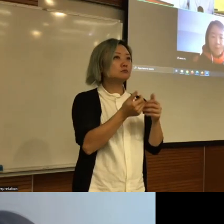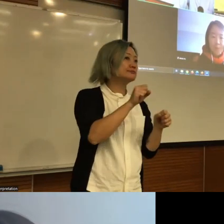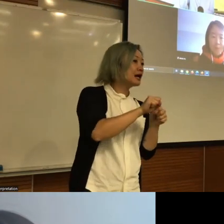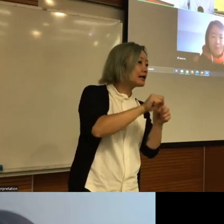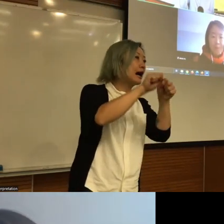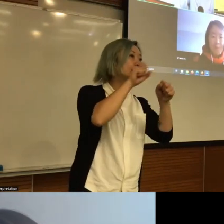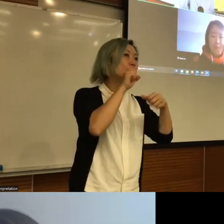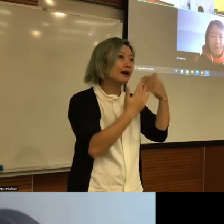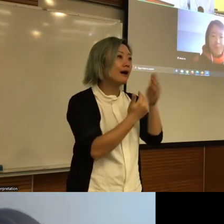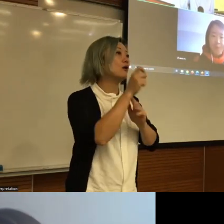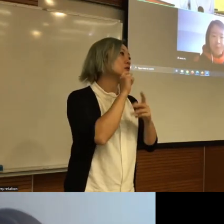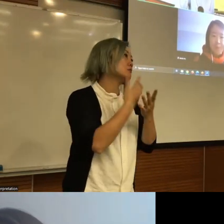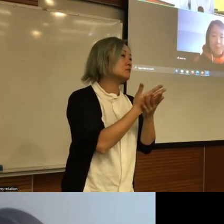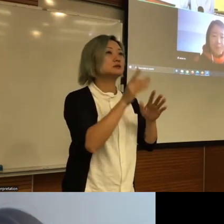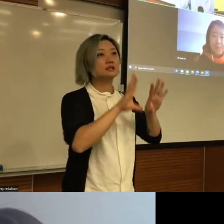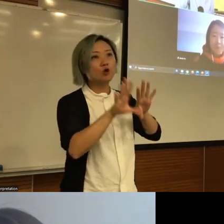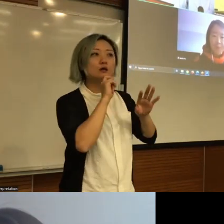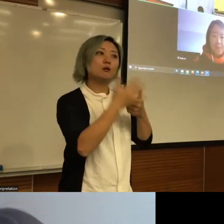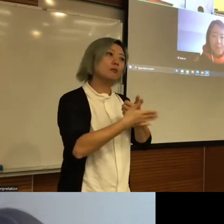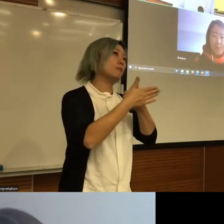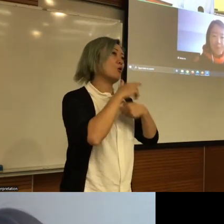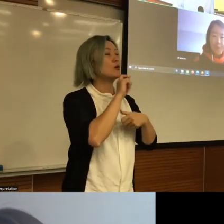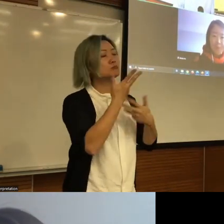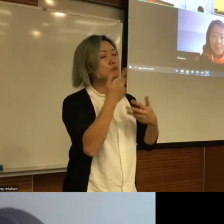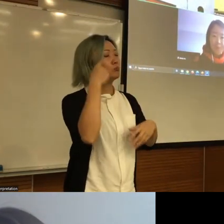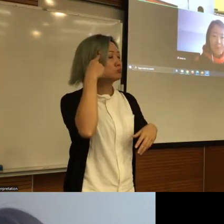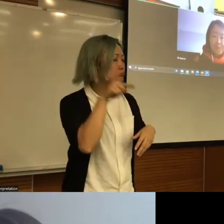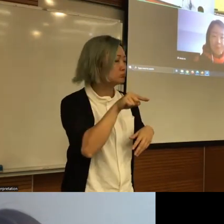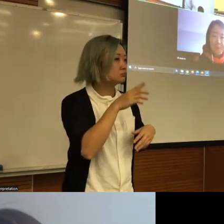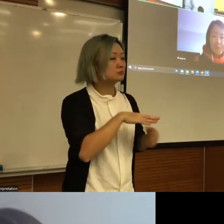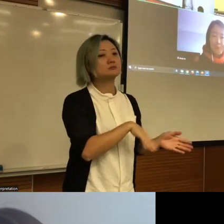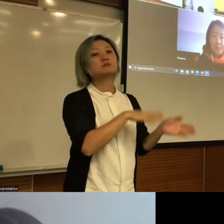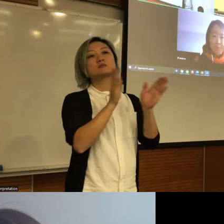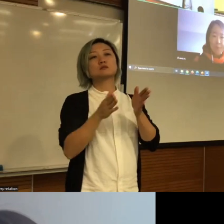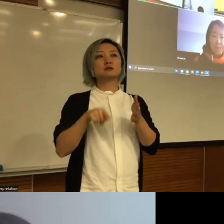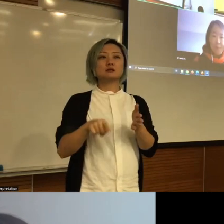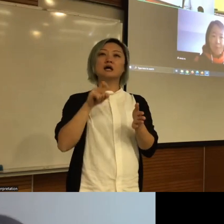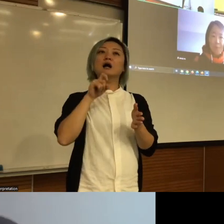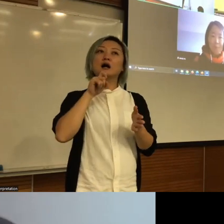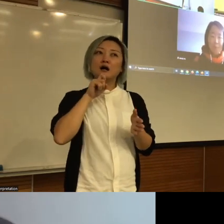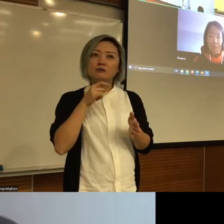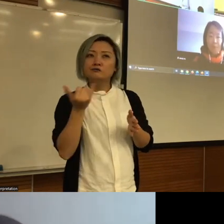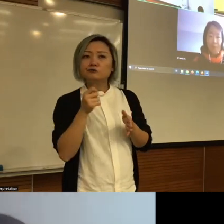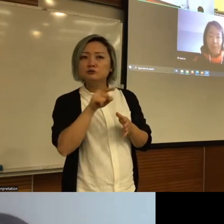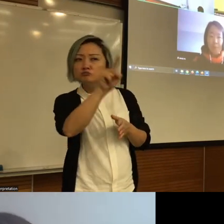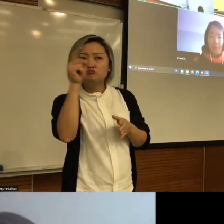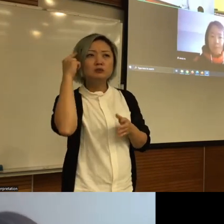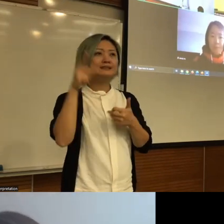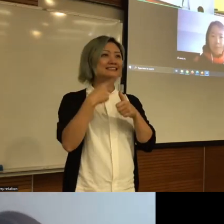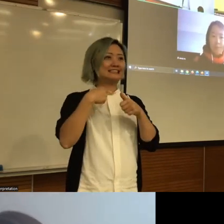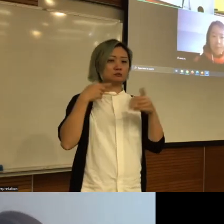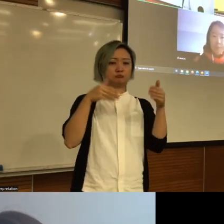in complex situations, especially those situations where you need to be sensitive to